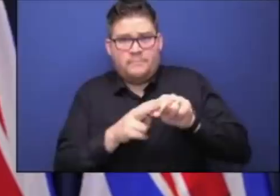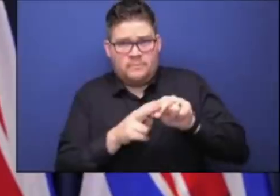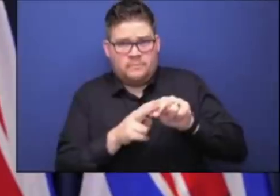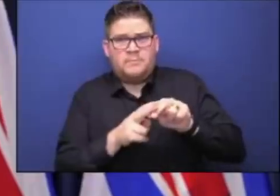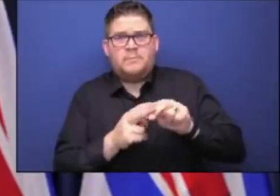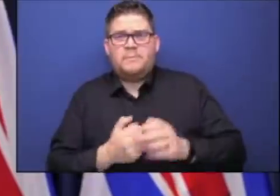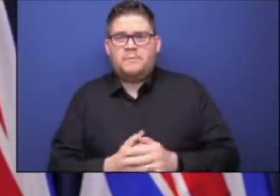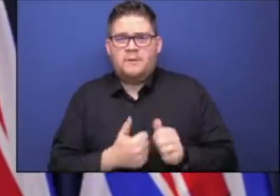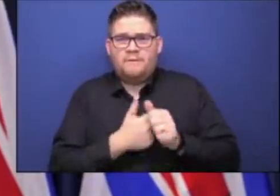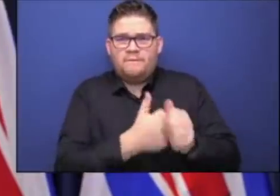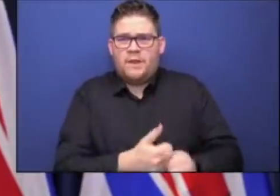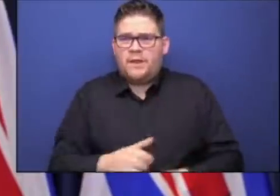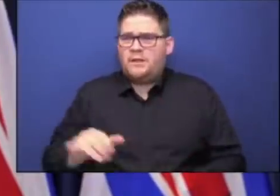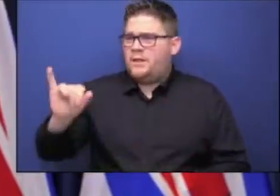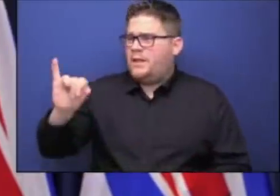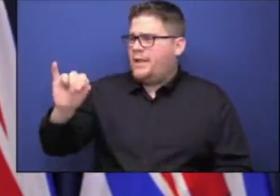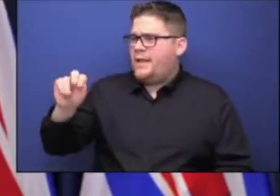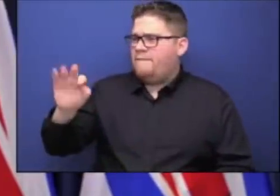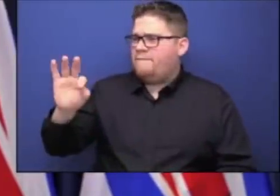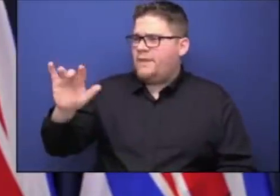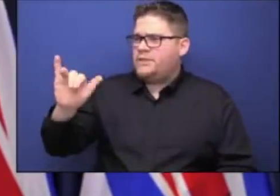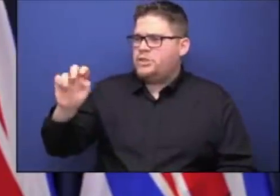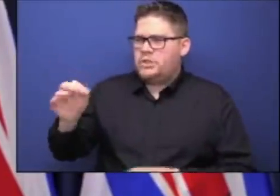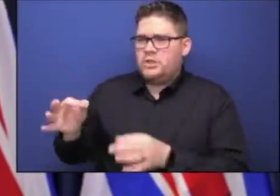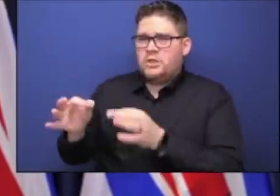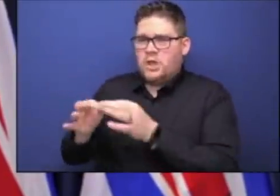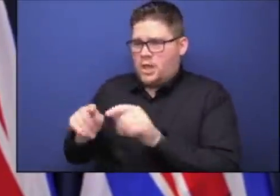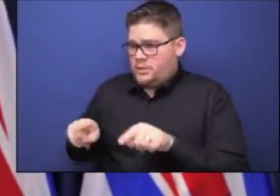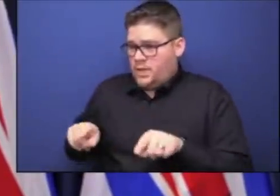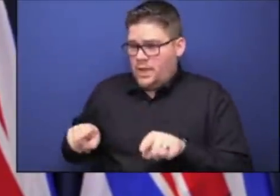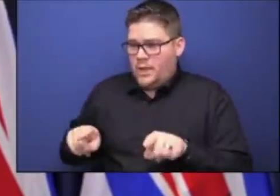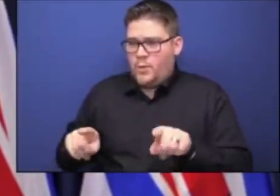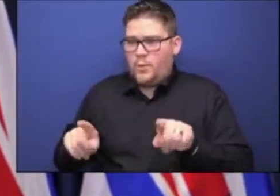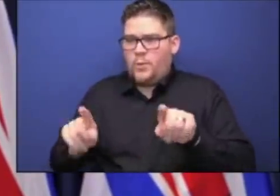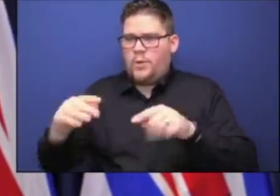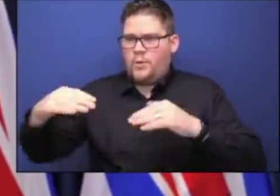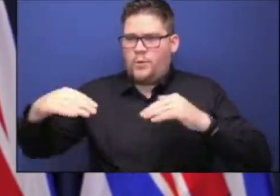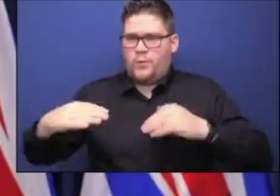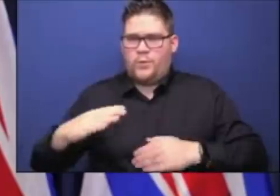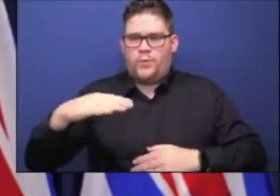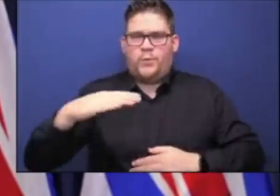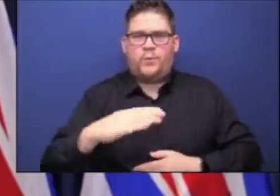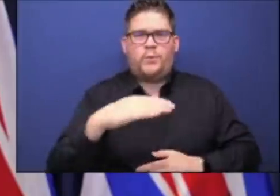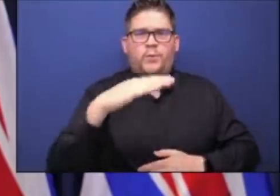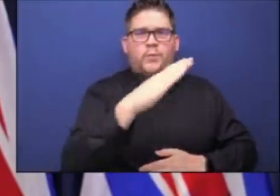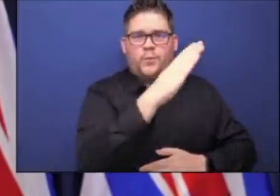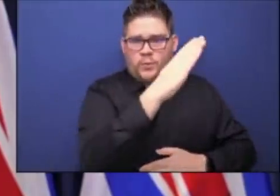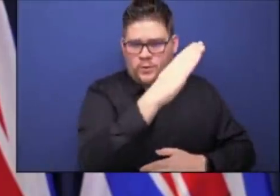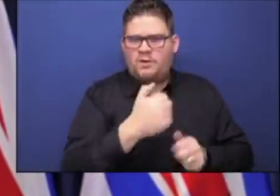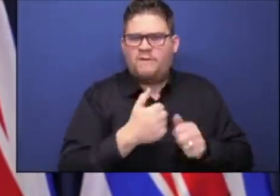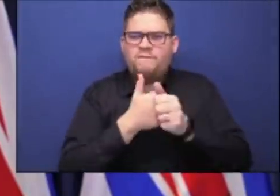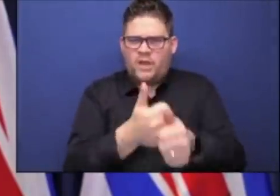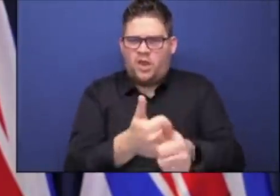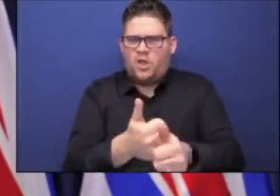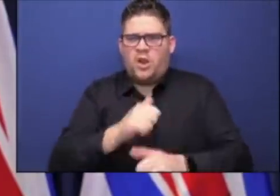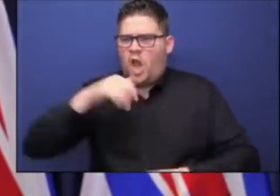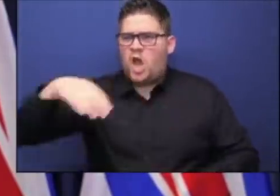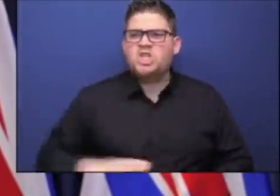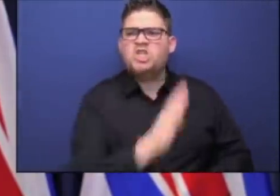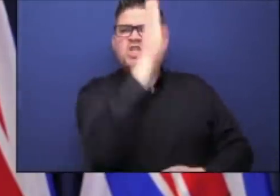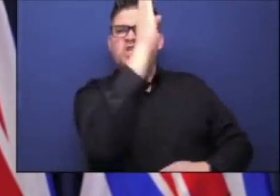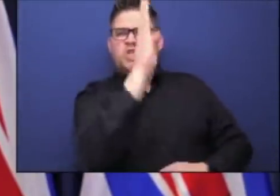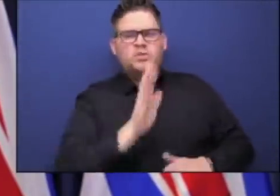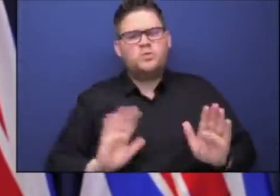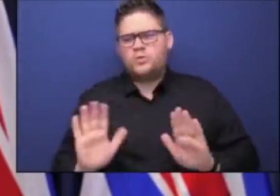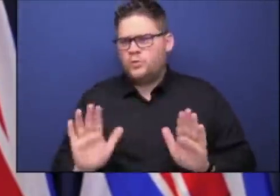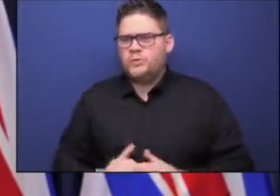sense that it used to go up in. We know how difficult the rental housing market can be and how challenging it can be to find a place. That's why we want to